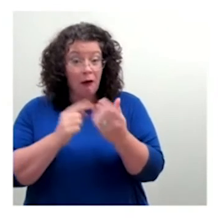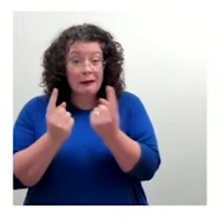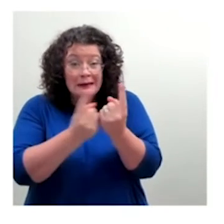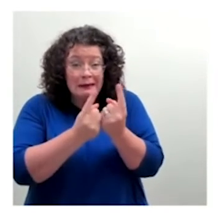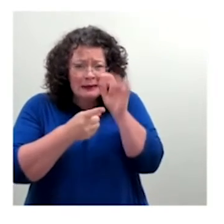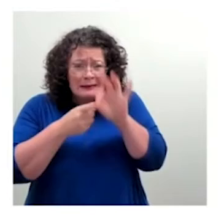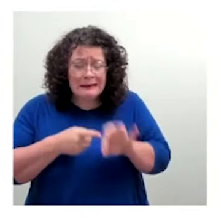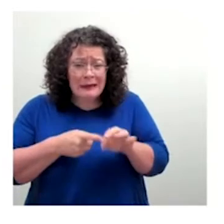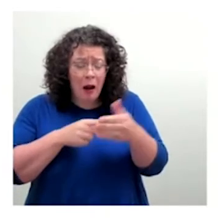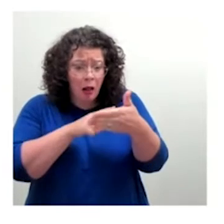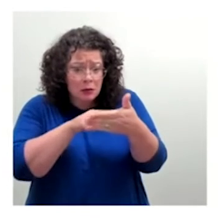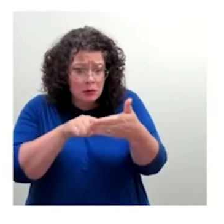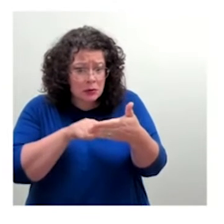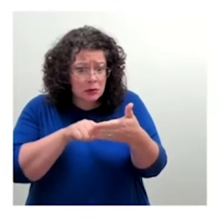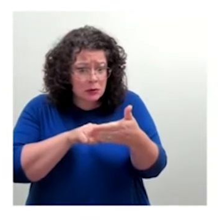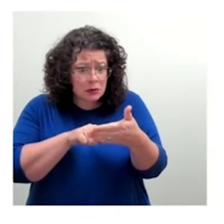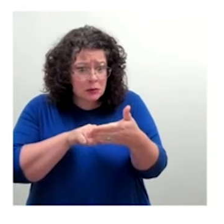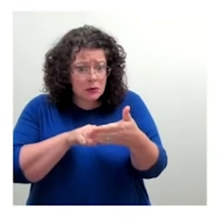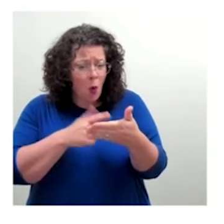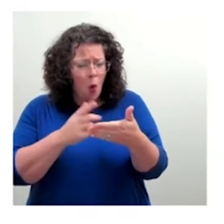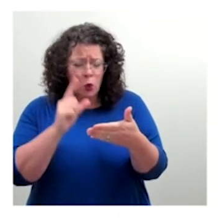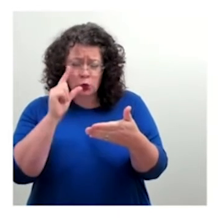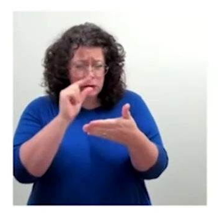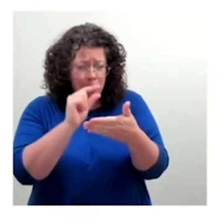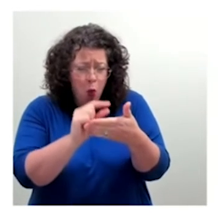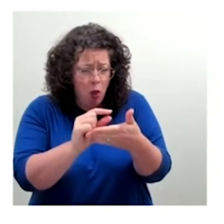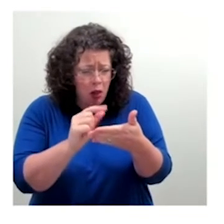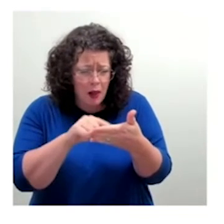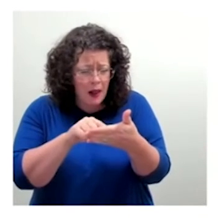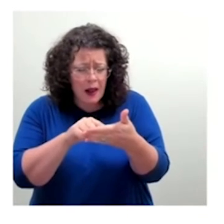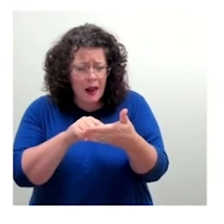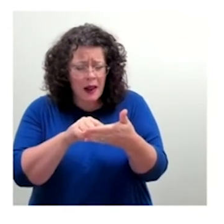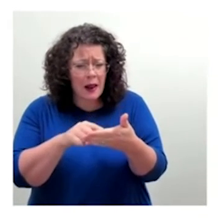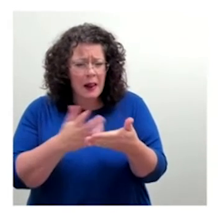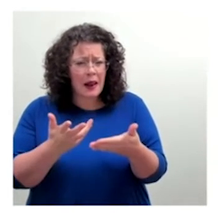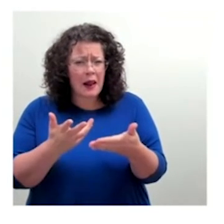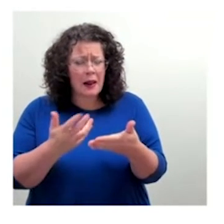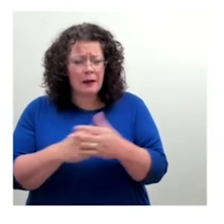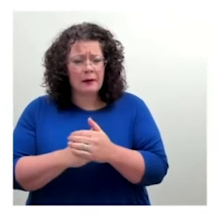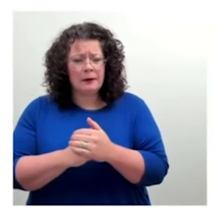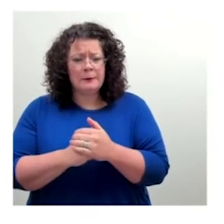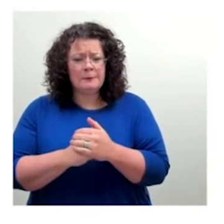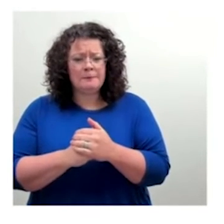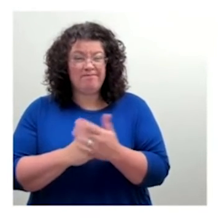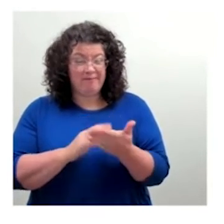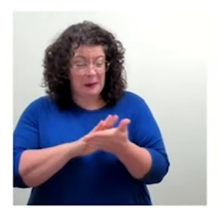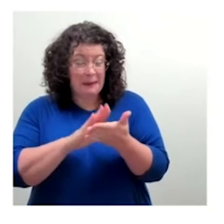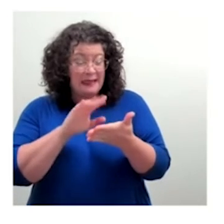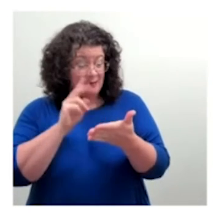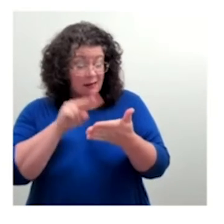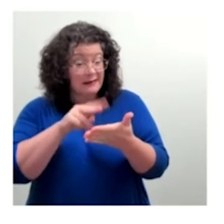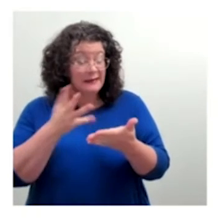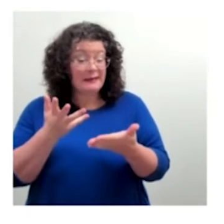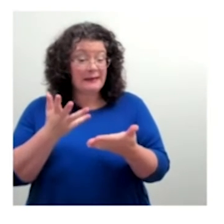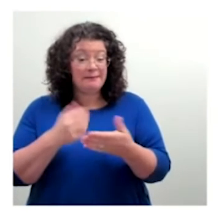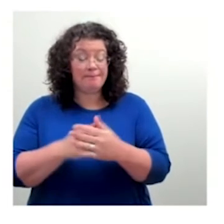mobile, that they're not going to be visible? So I've shown this map at a very large size. Now the